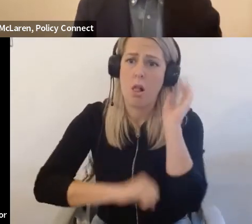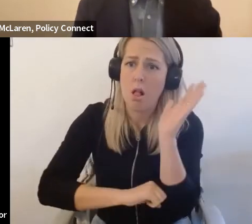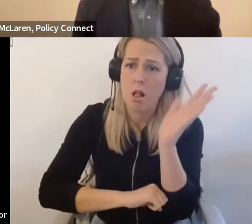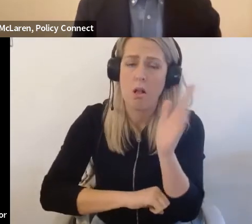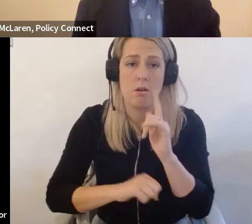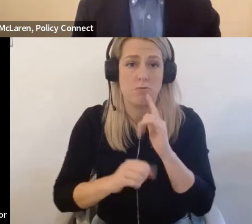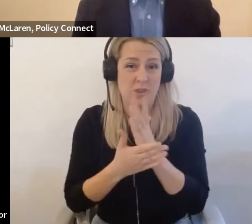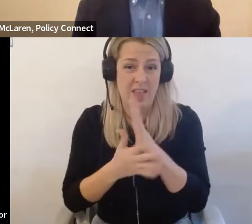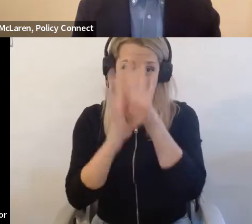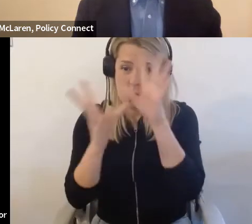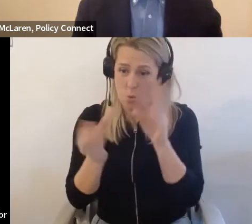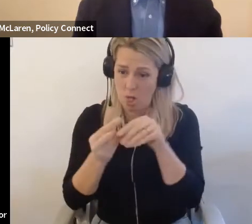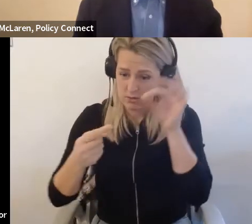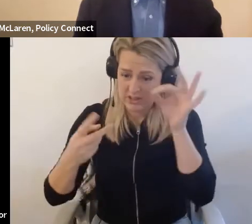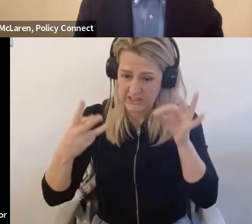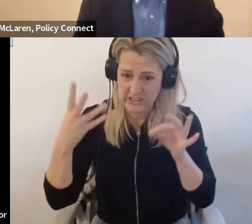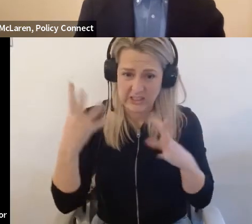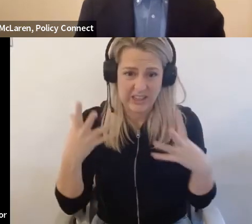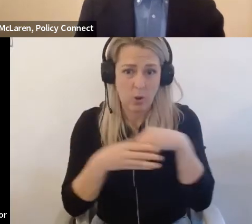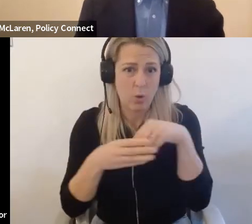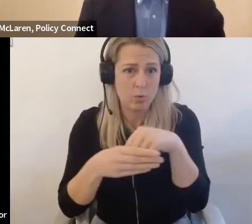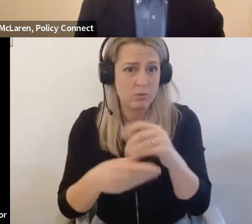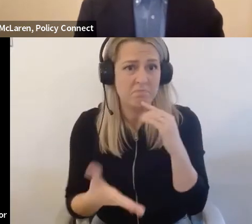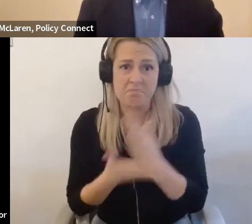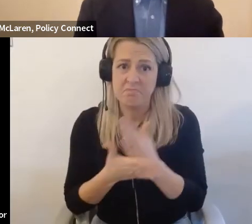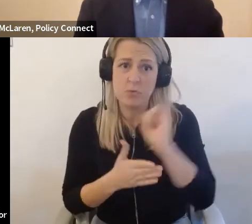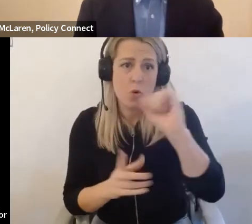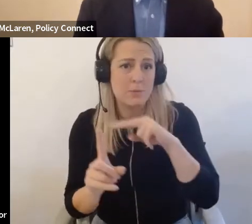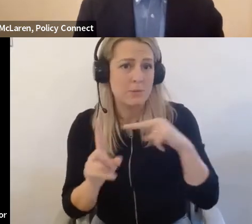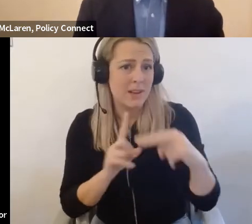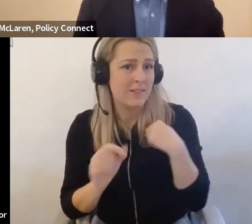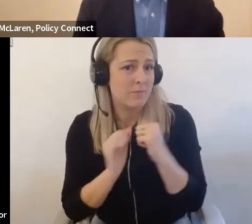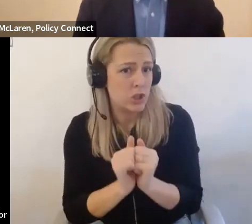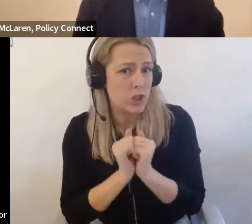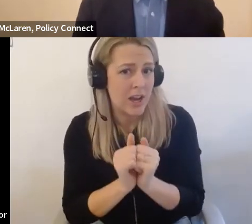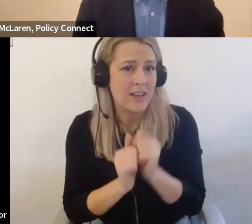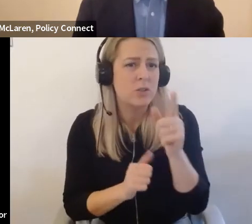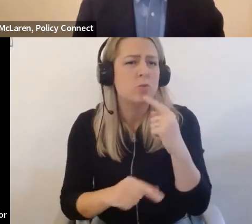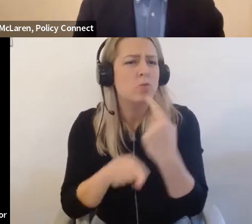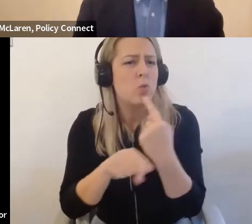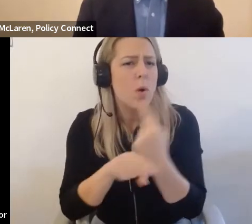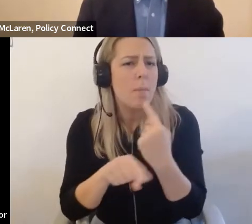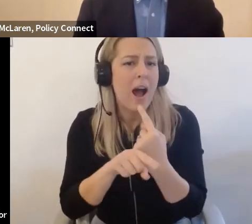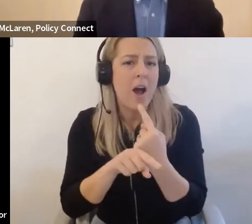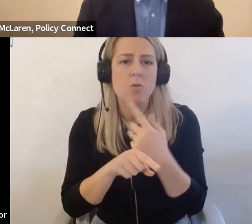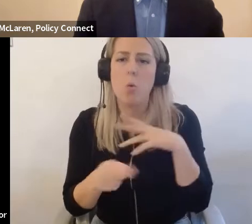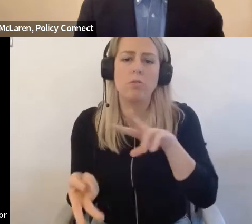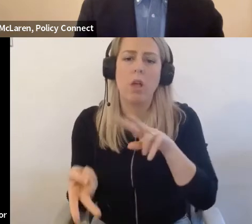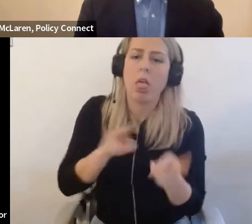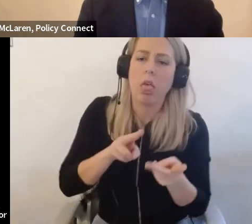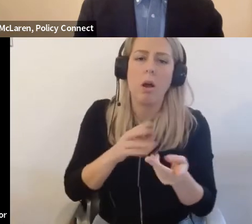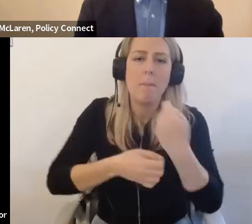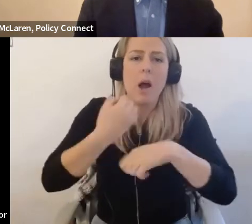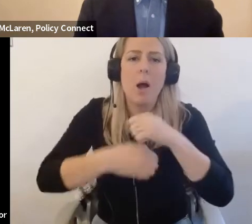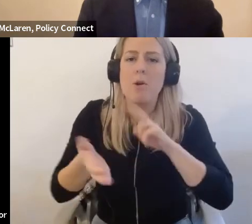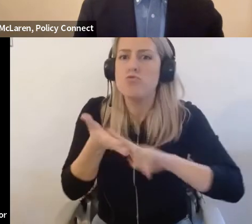your perspective. I think when you mentioned about sort of not going back to normal, I think a lot of disabled people would welcome that, not